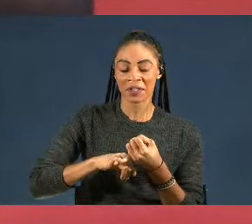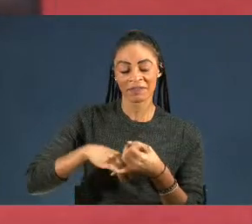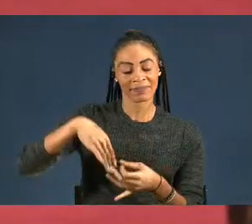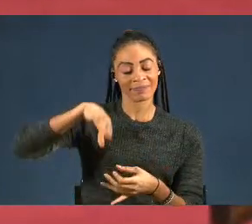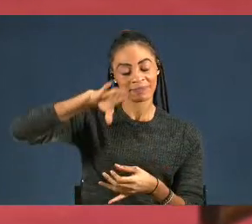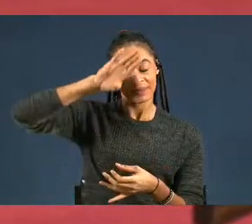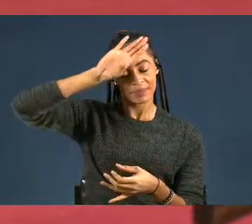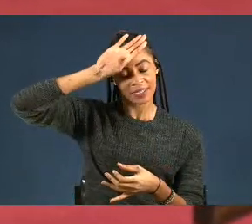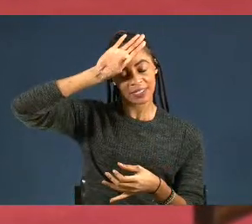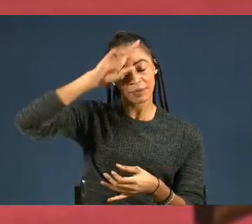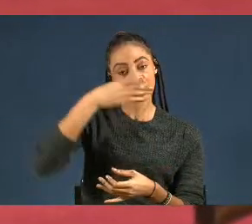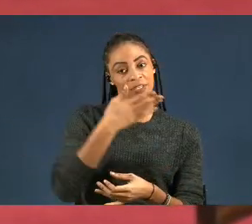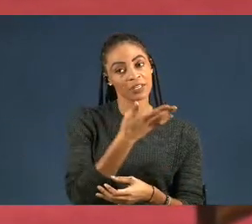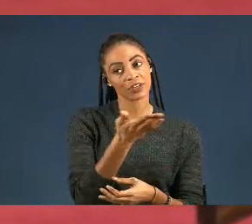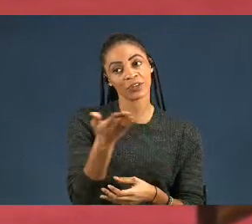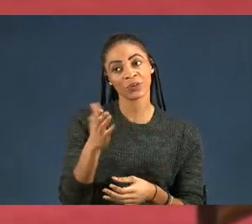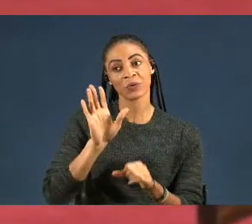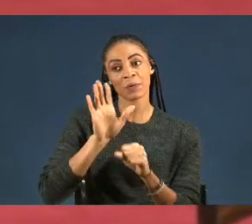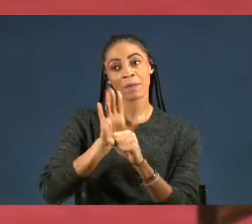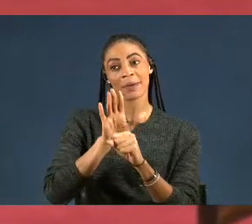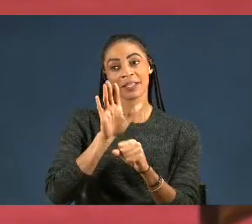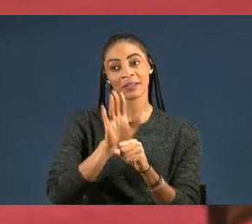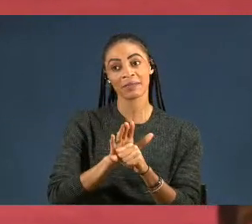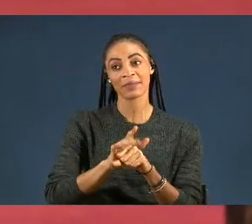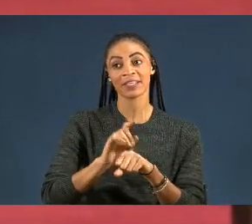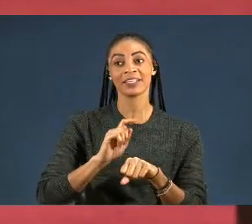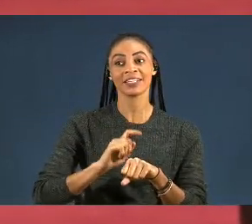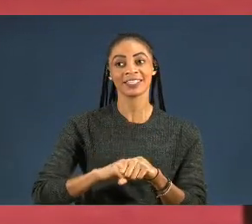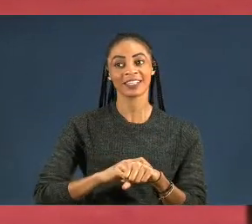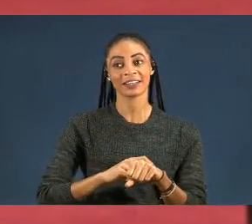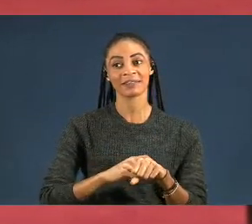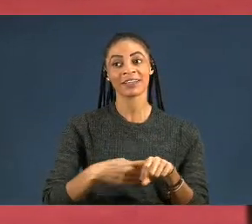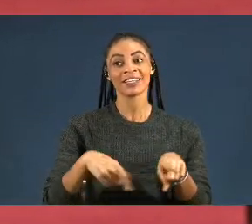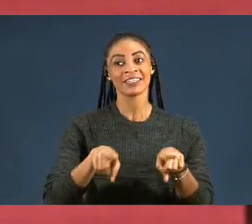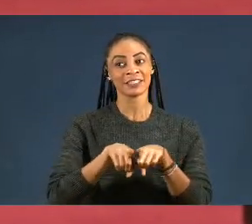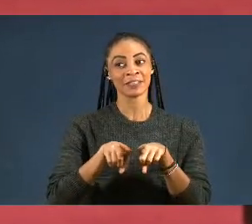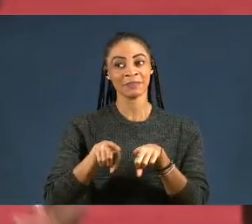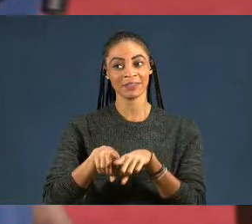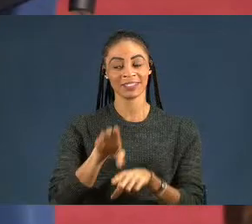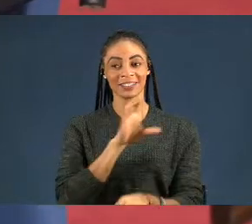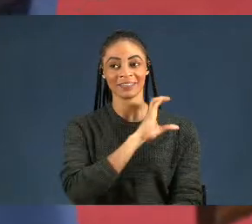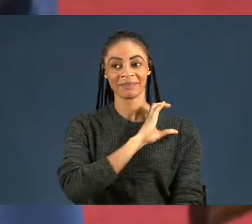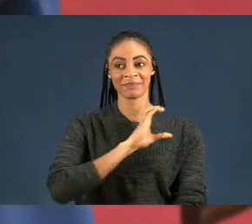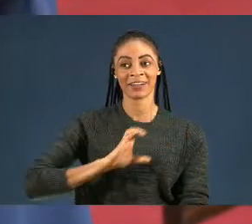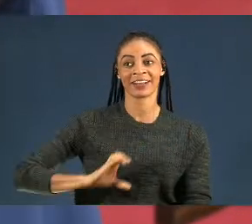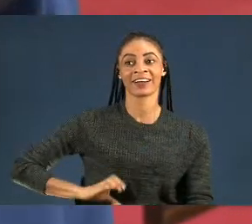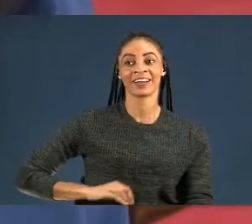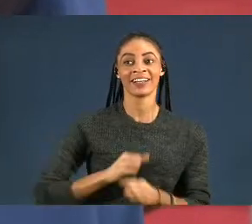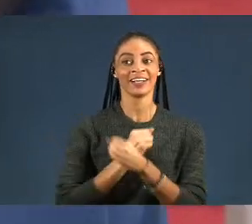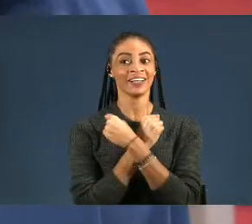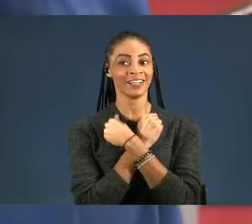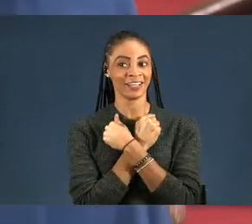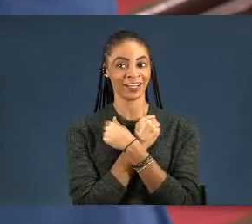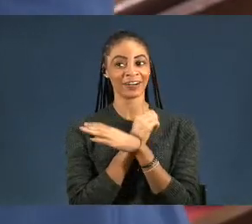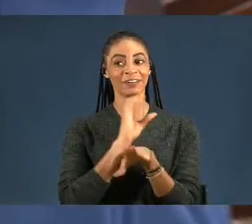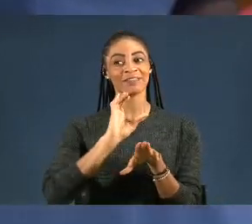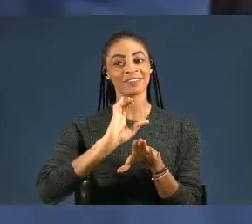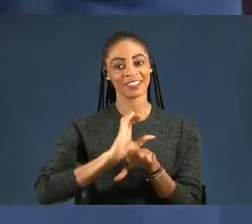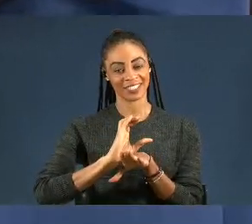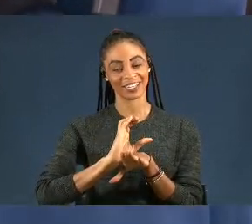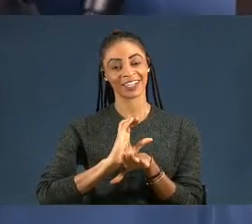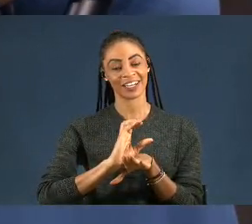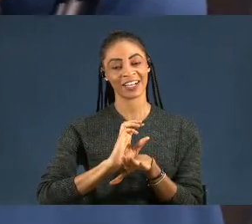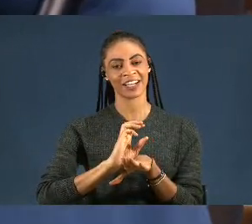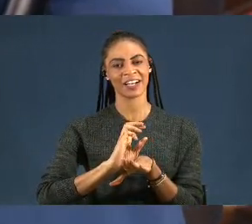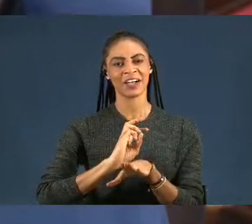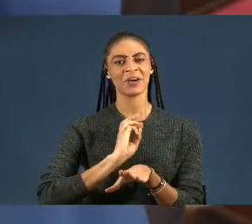I like this example because as Christ loved the church, how did Christ love the church? If I can tell you the things